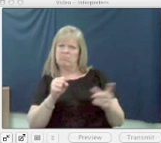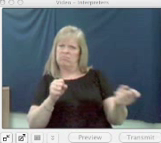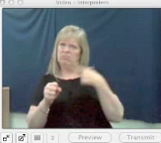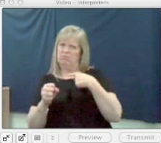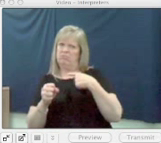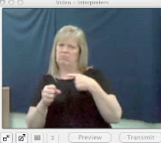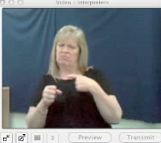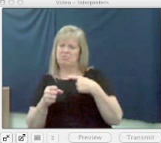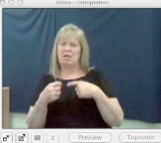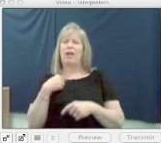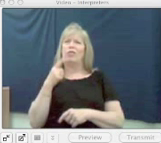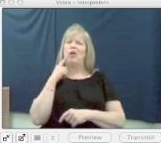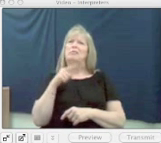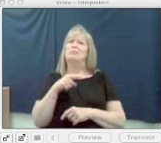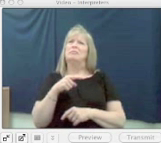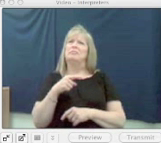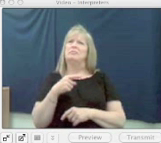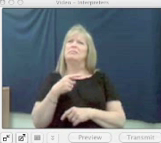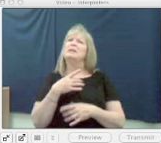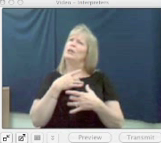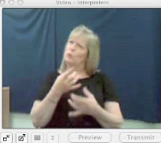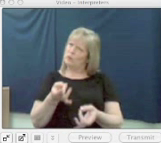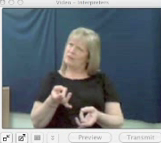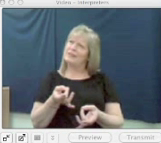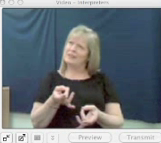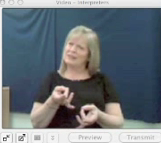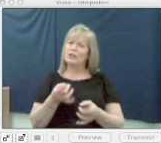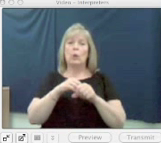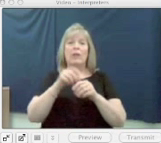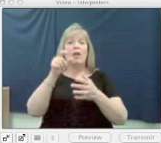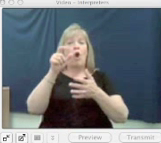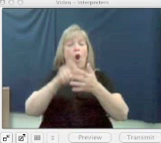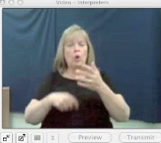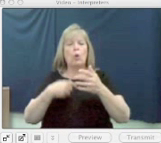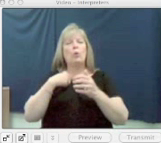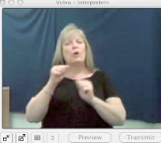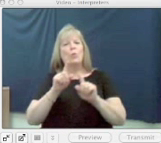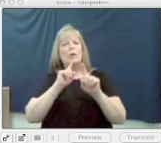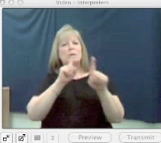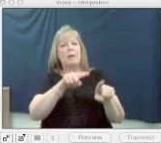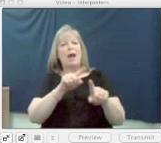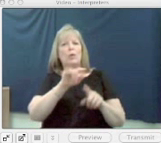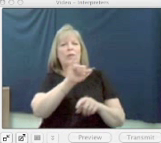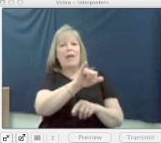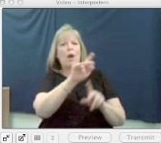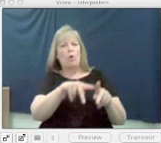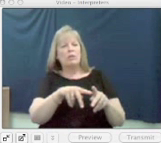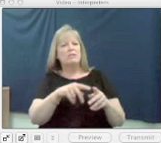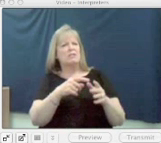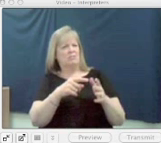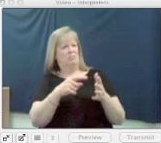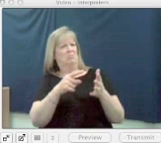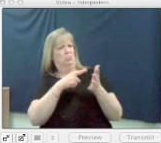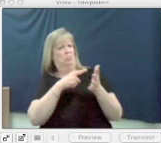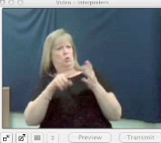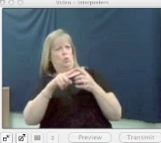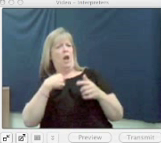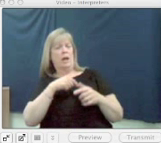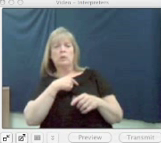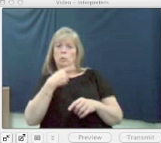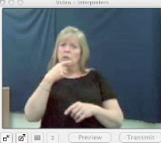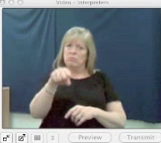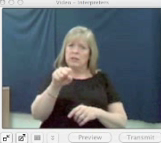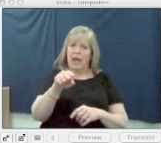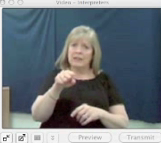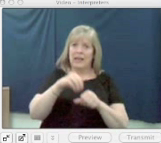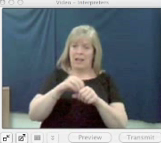How interesting. And it allowed us in the article to respond to that criticism by saying, right, in our profession, we view